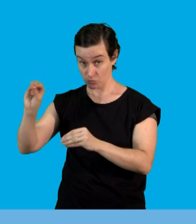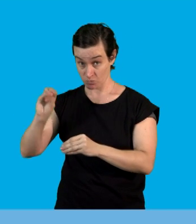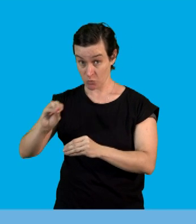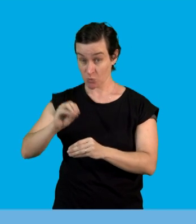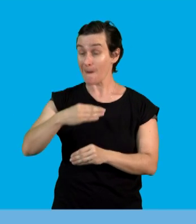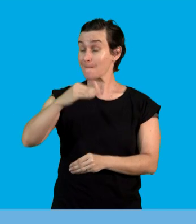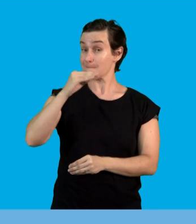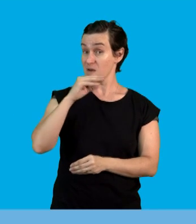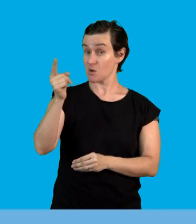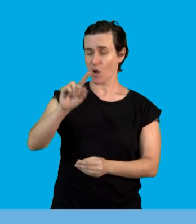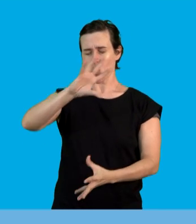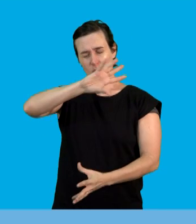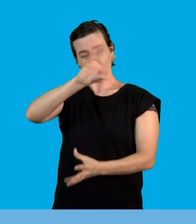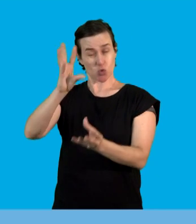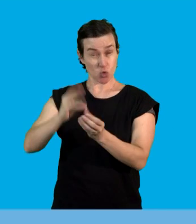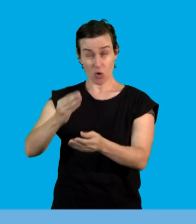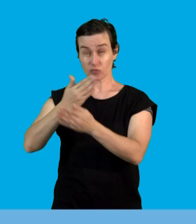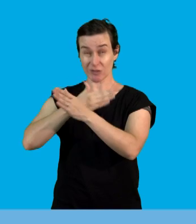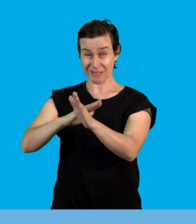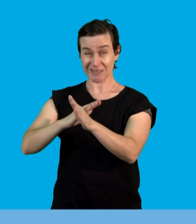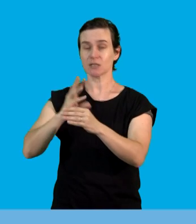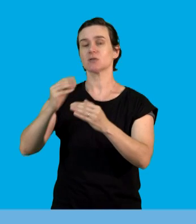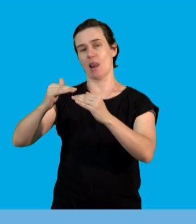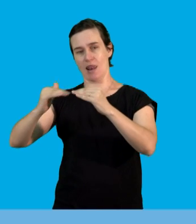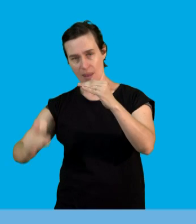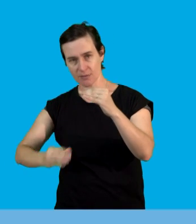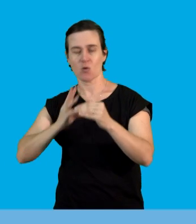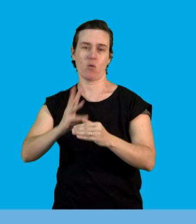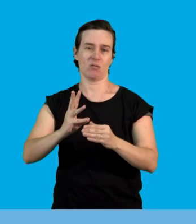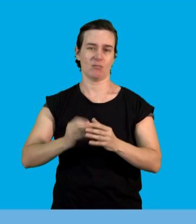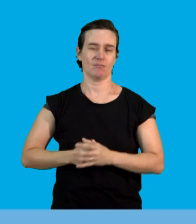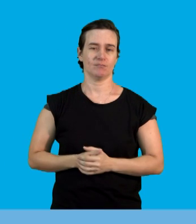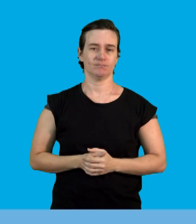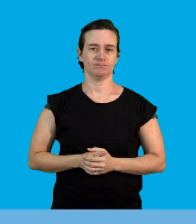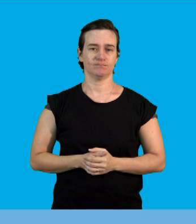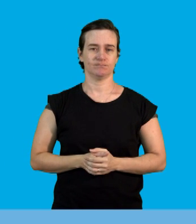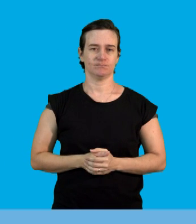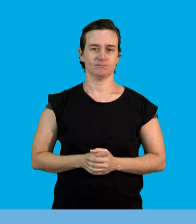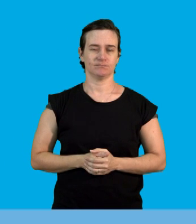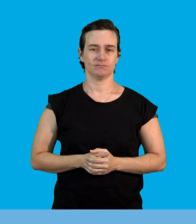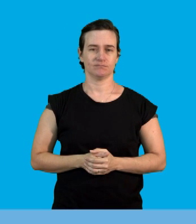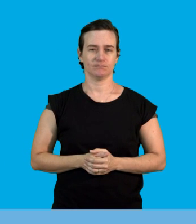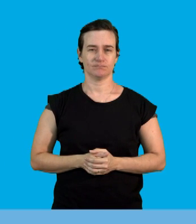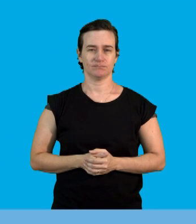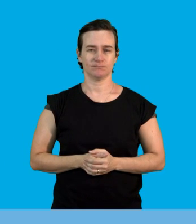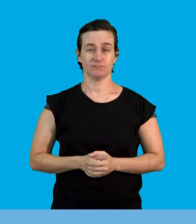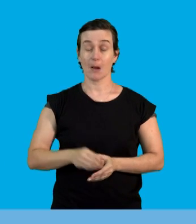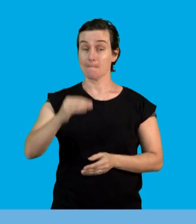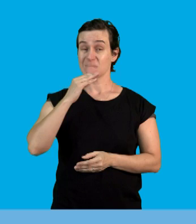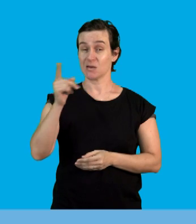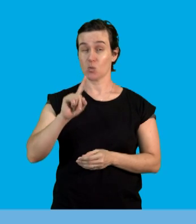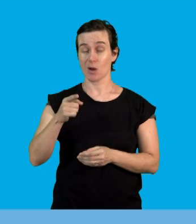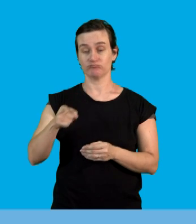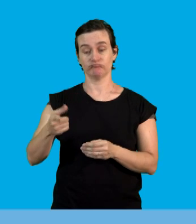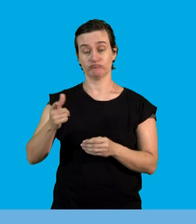another resistor in parallel, the resistance of the circuit is going to be decreased. Therefore, the main current is going